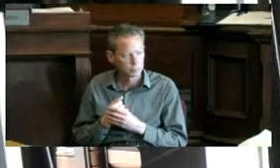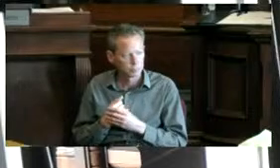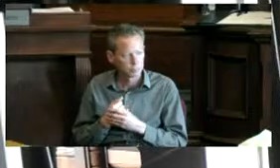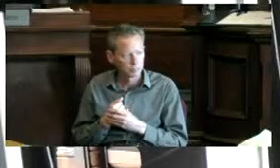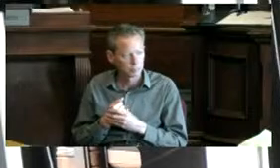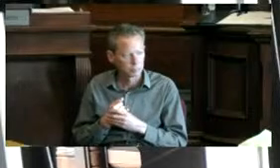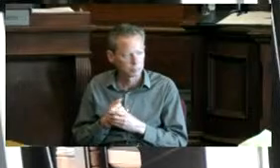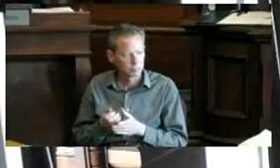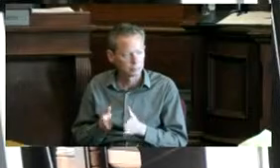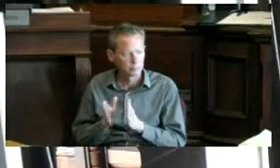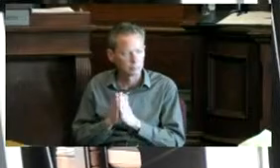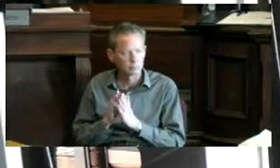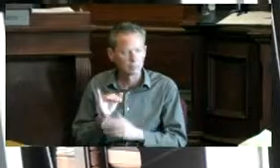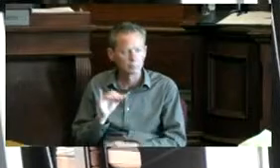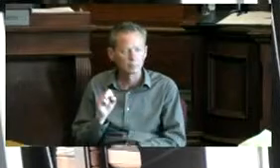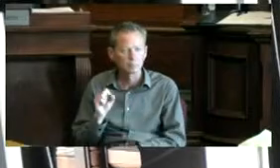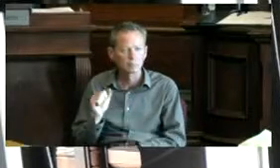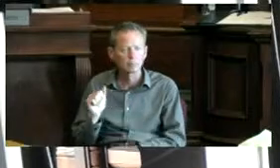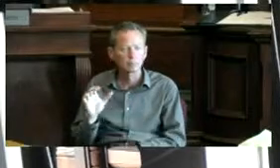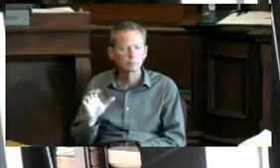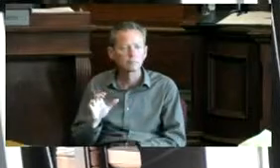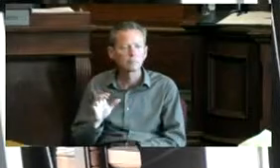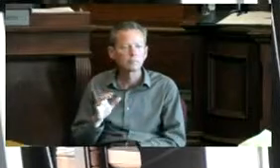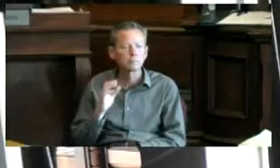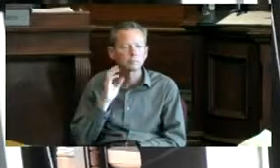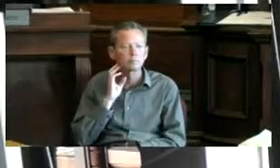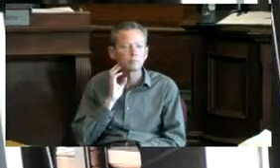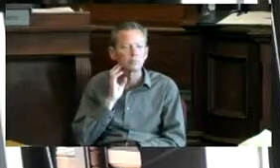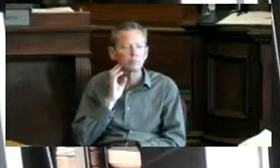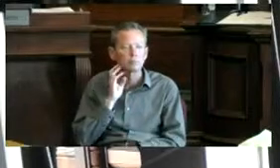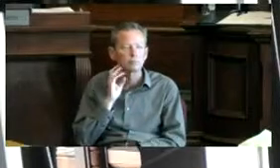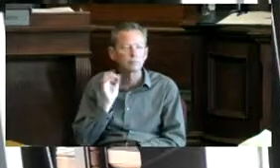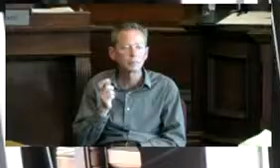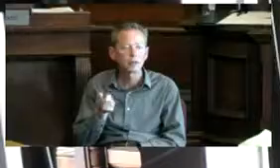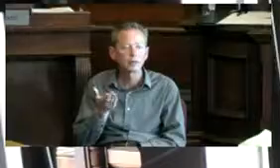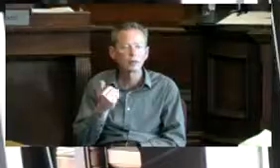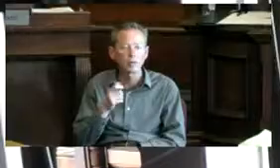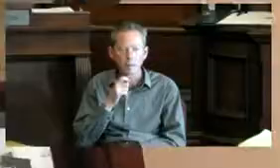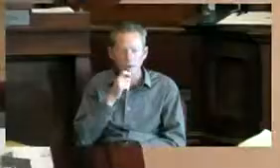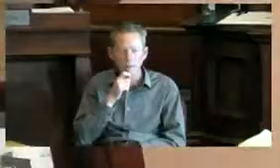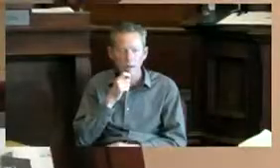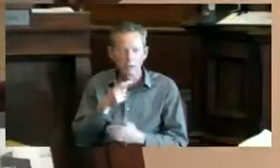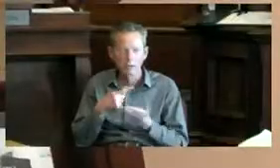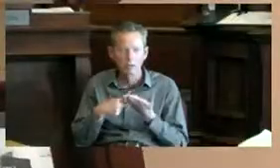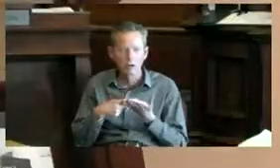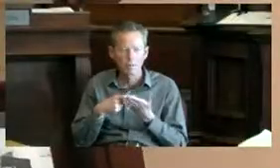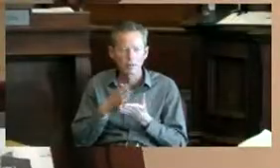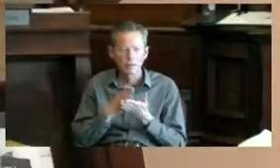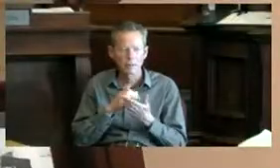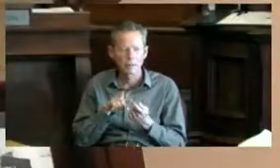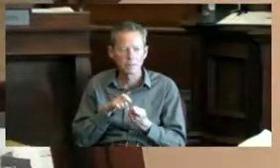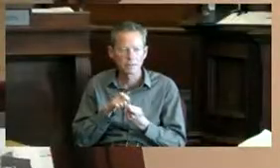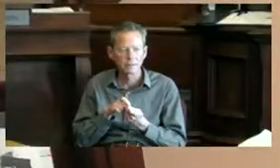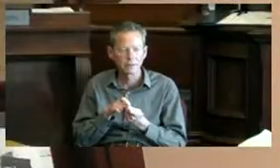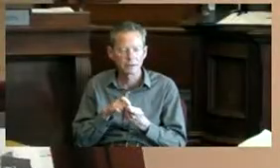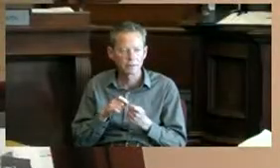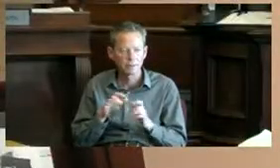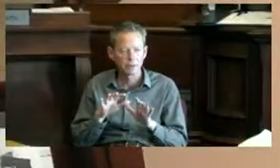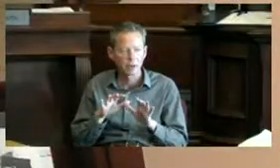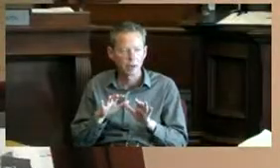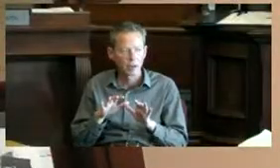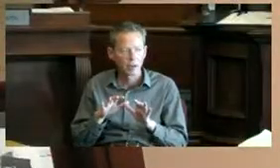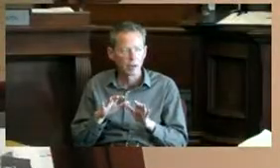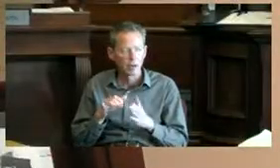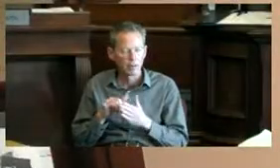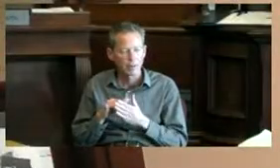I'm going to ask Isaac, I see him over there, if he can come to the mic and just talk about some of the specifics that Roots have